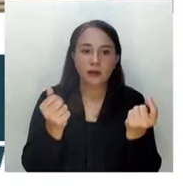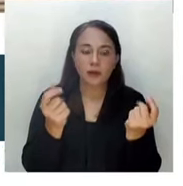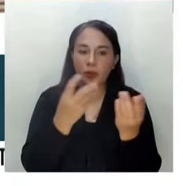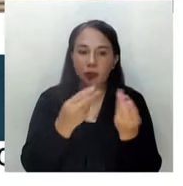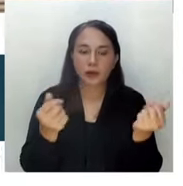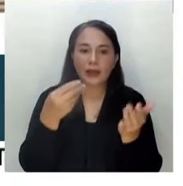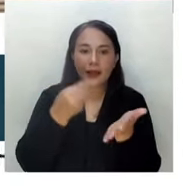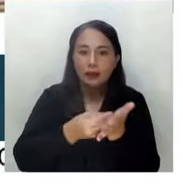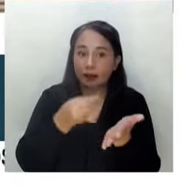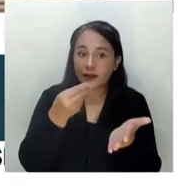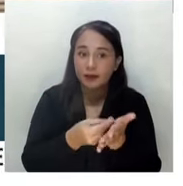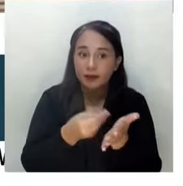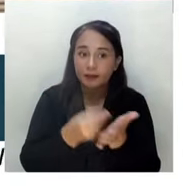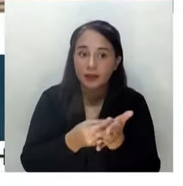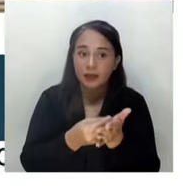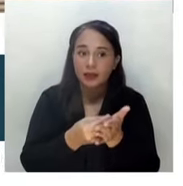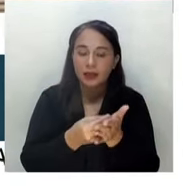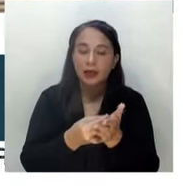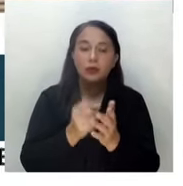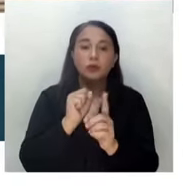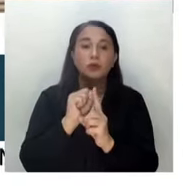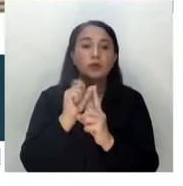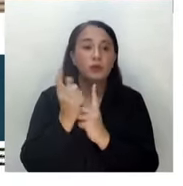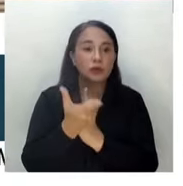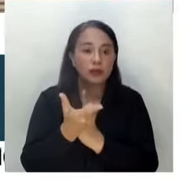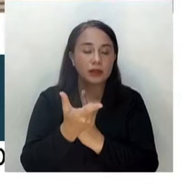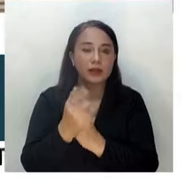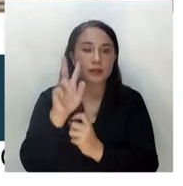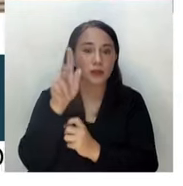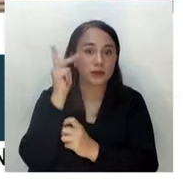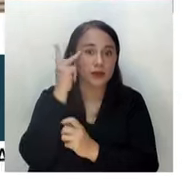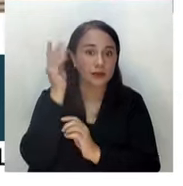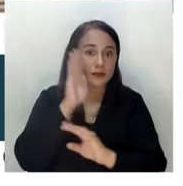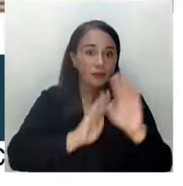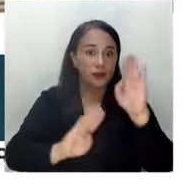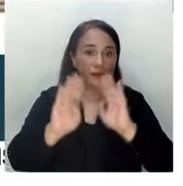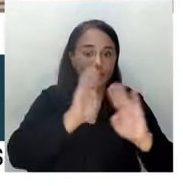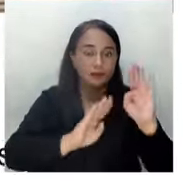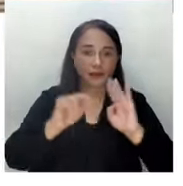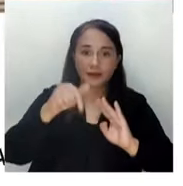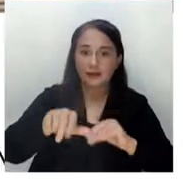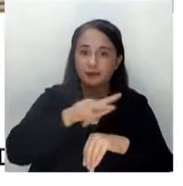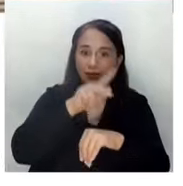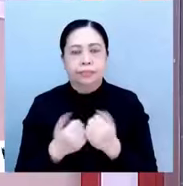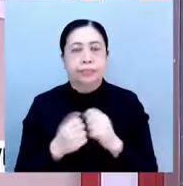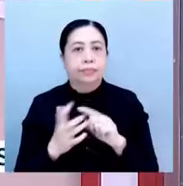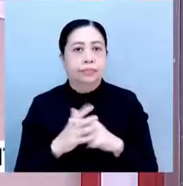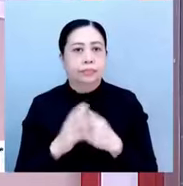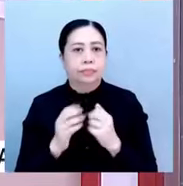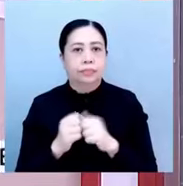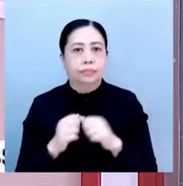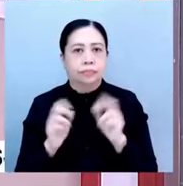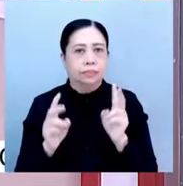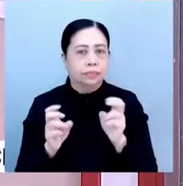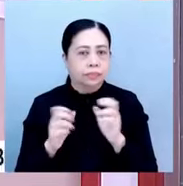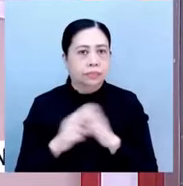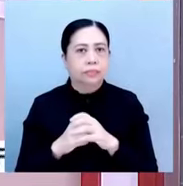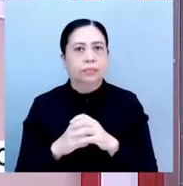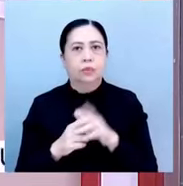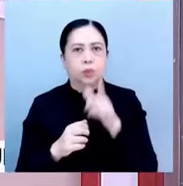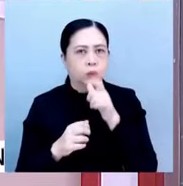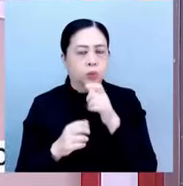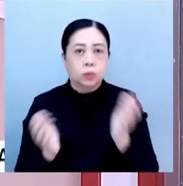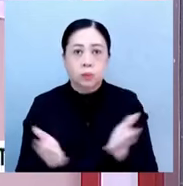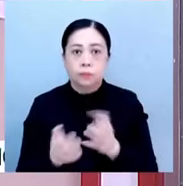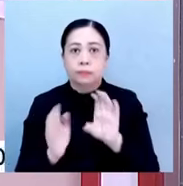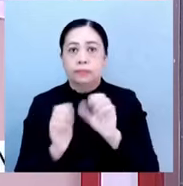economic, social, and political problems ng ating bansa. Prime movers of charter change